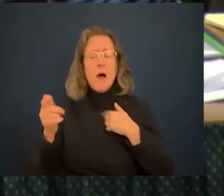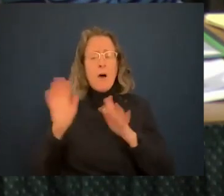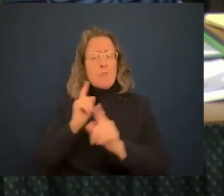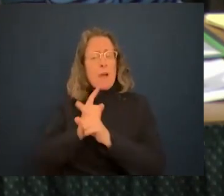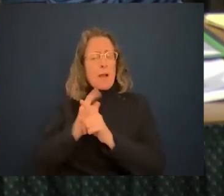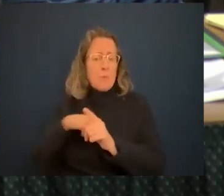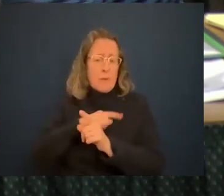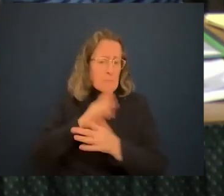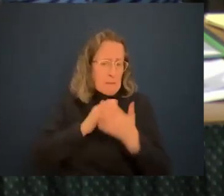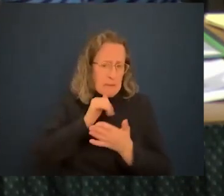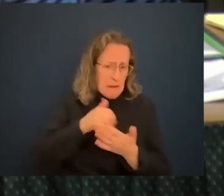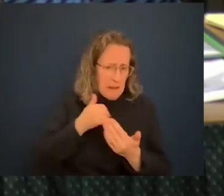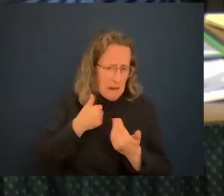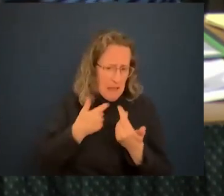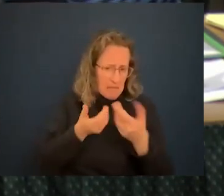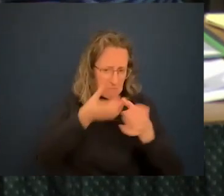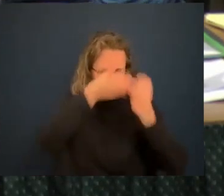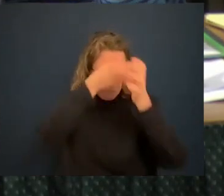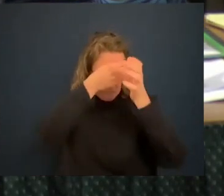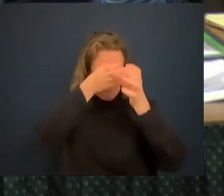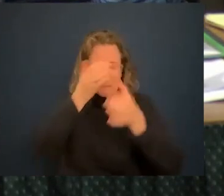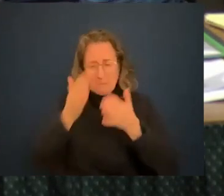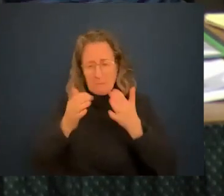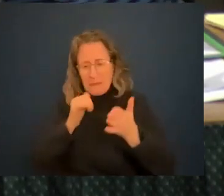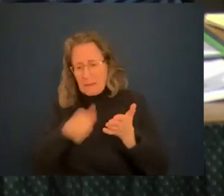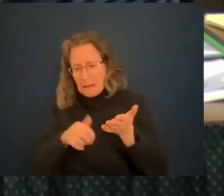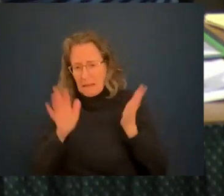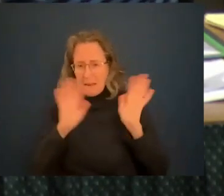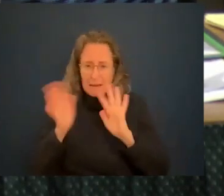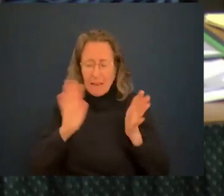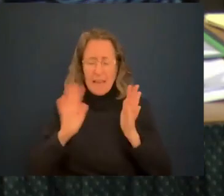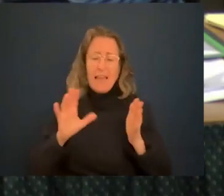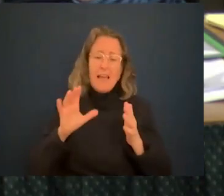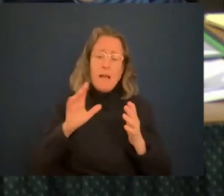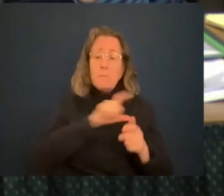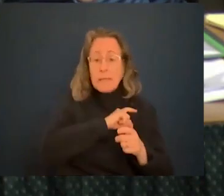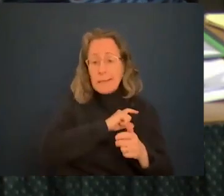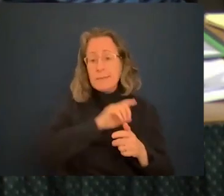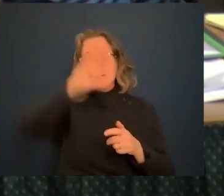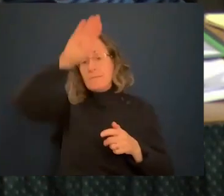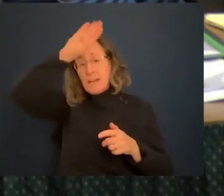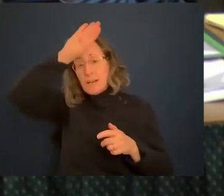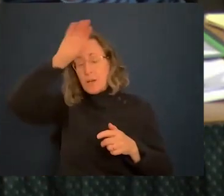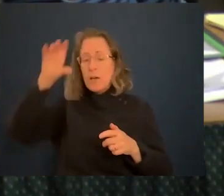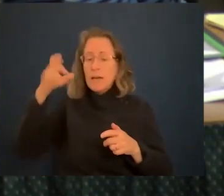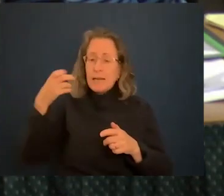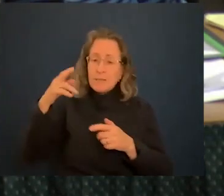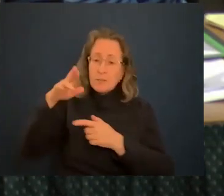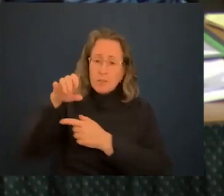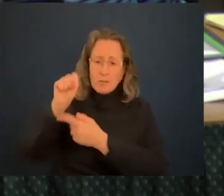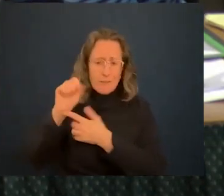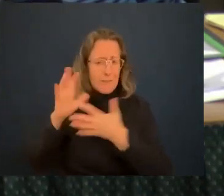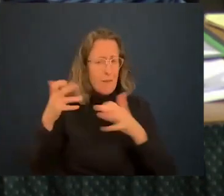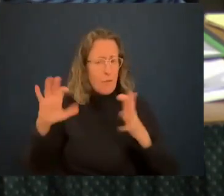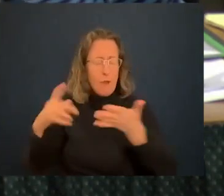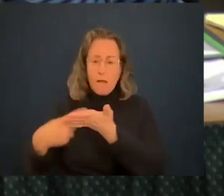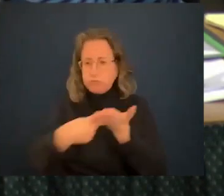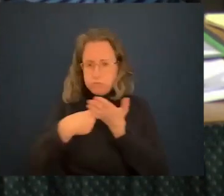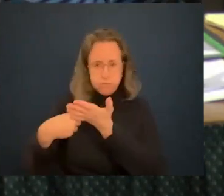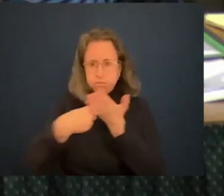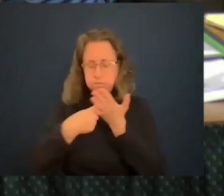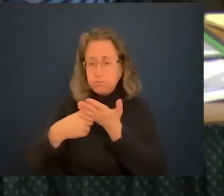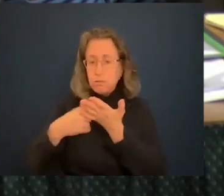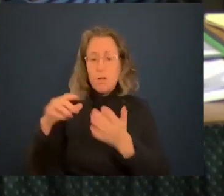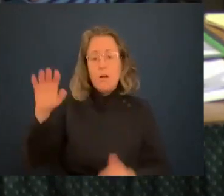I know that the fire department and police department hcrs and a lot of different entities have already discussed the